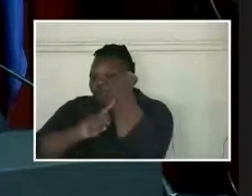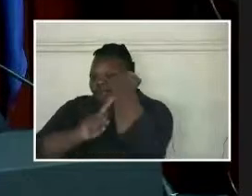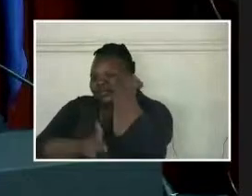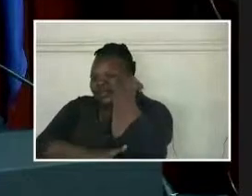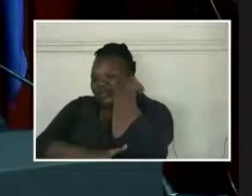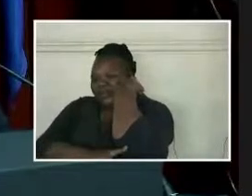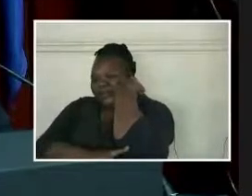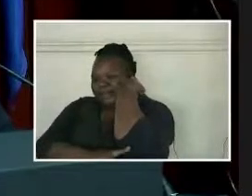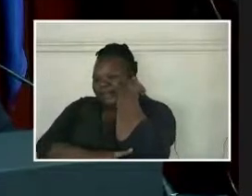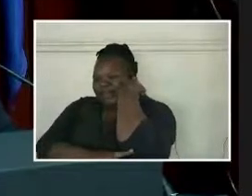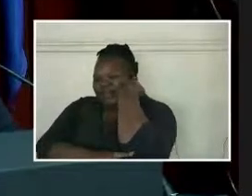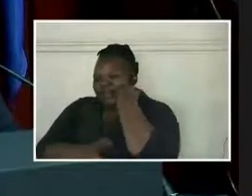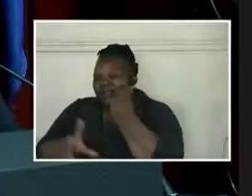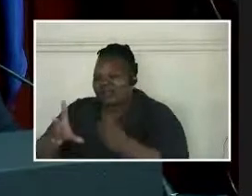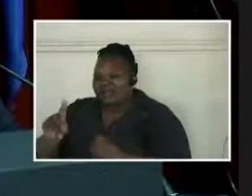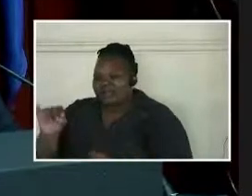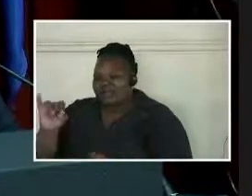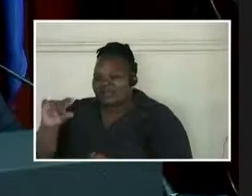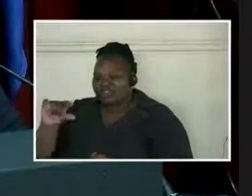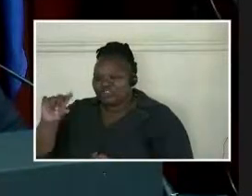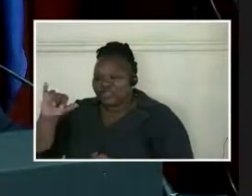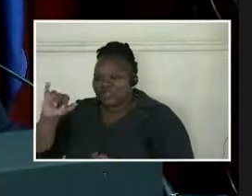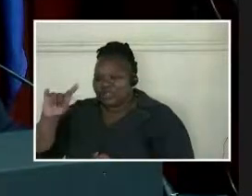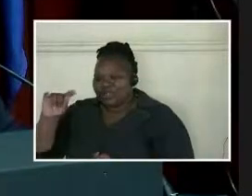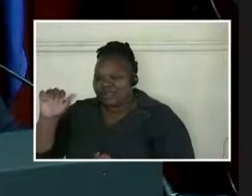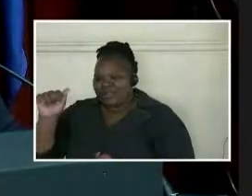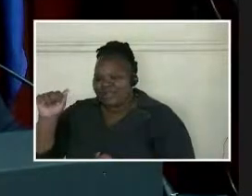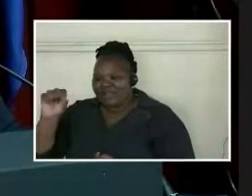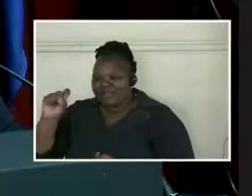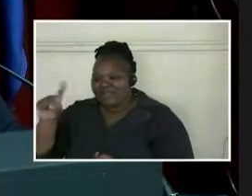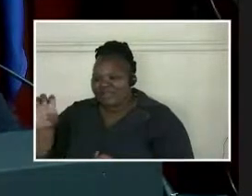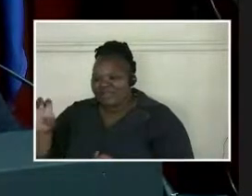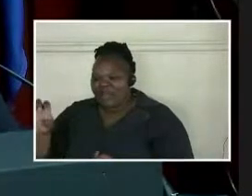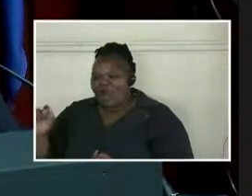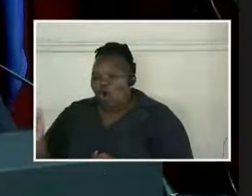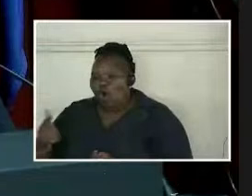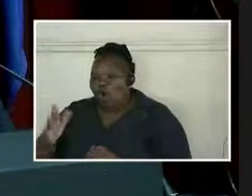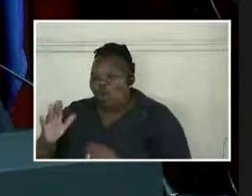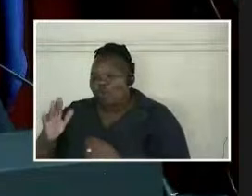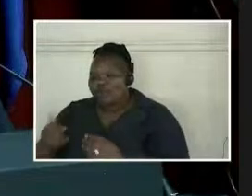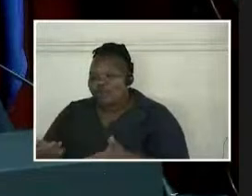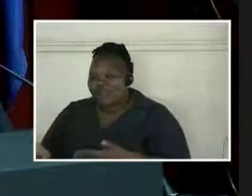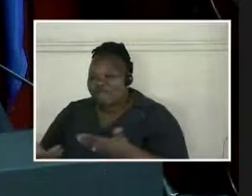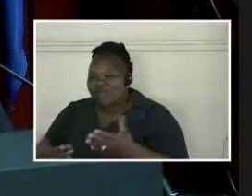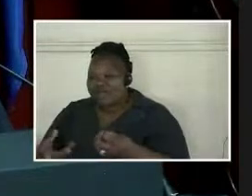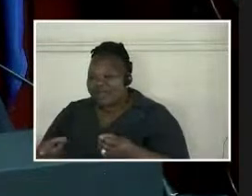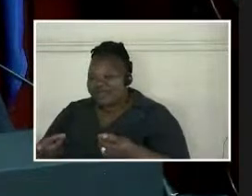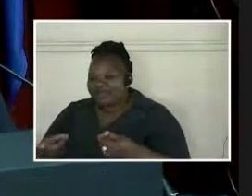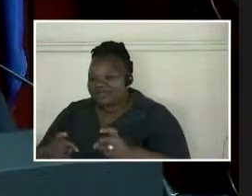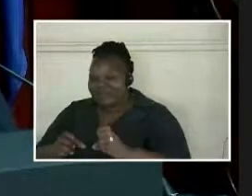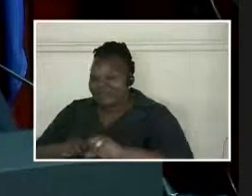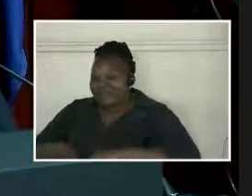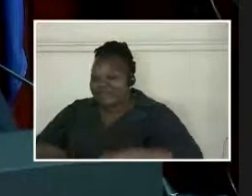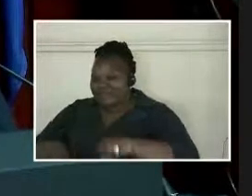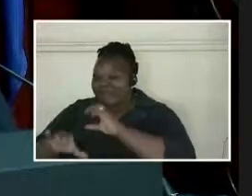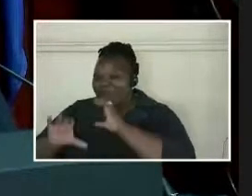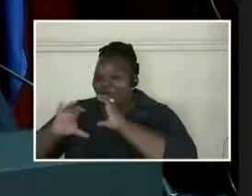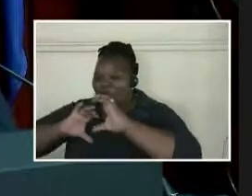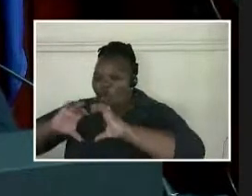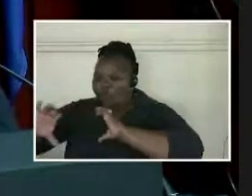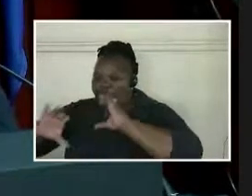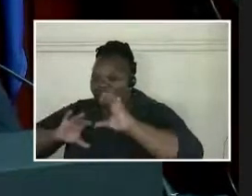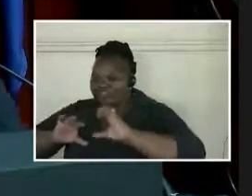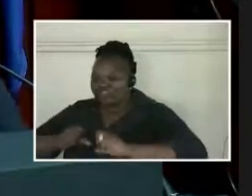one to digitize all government operations services delivery system and communication system among